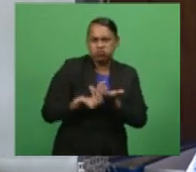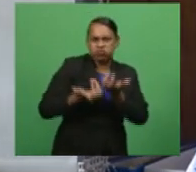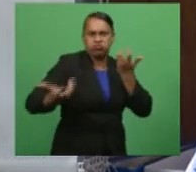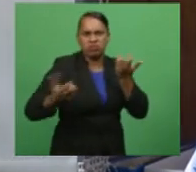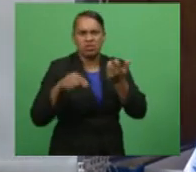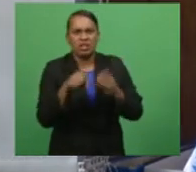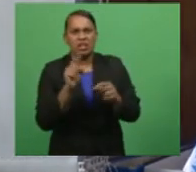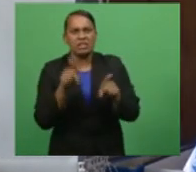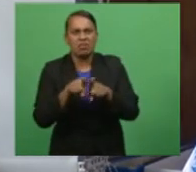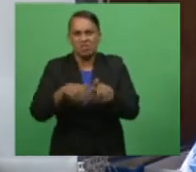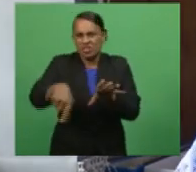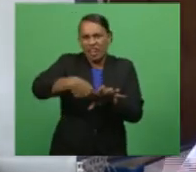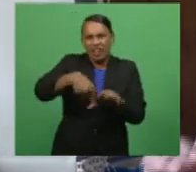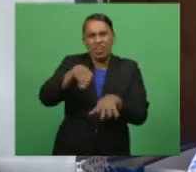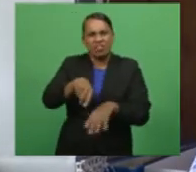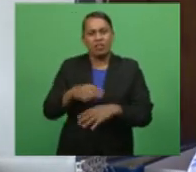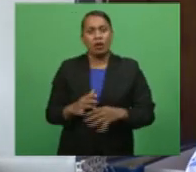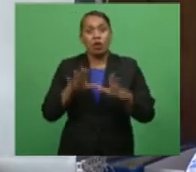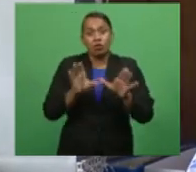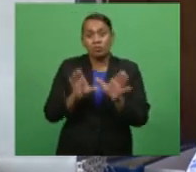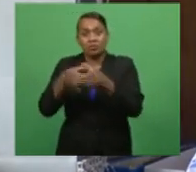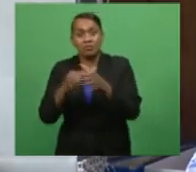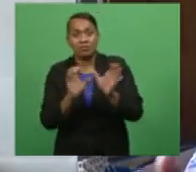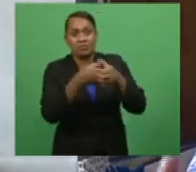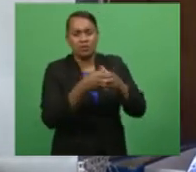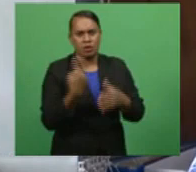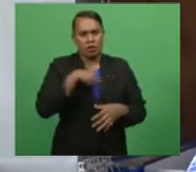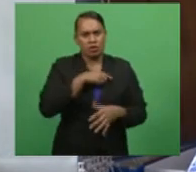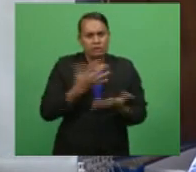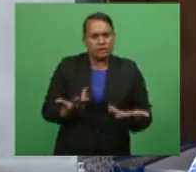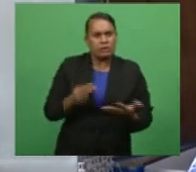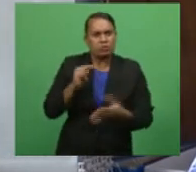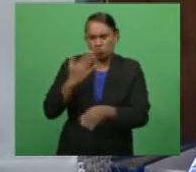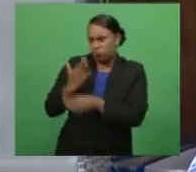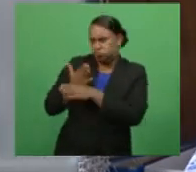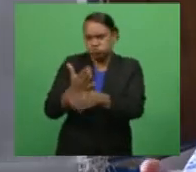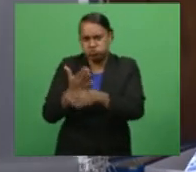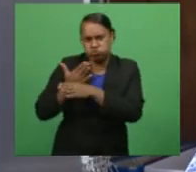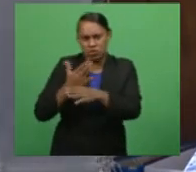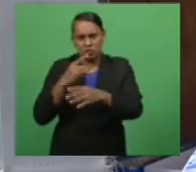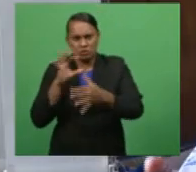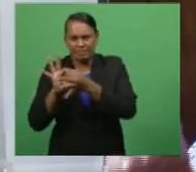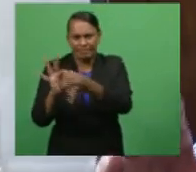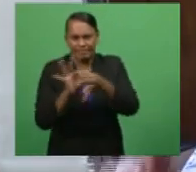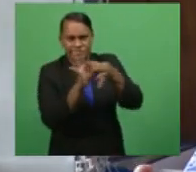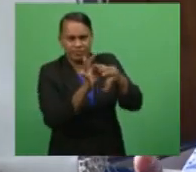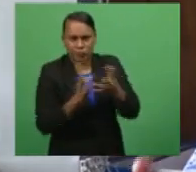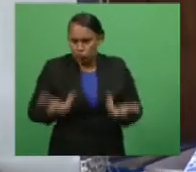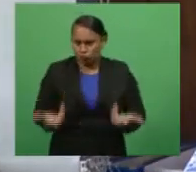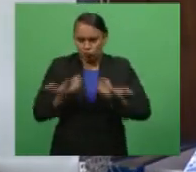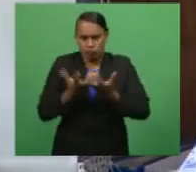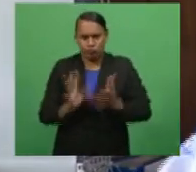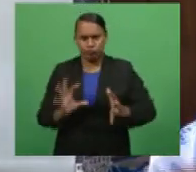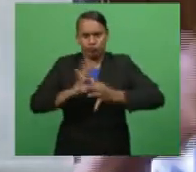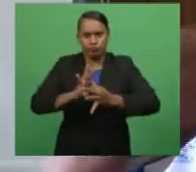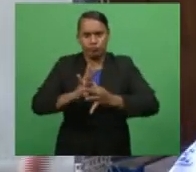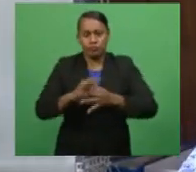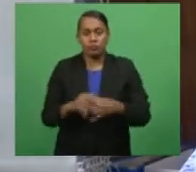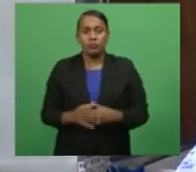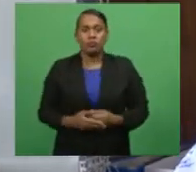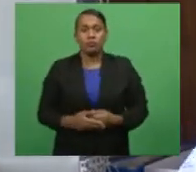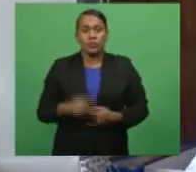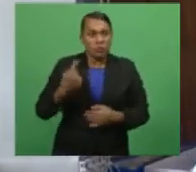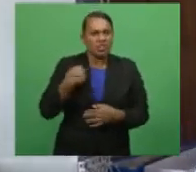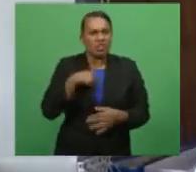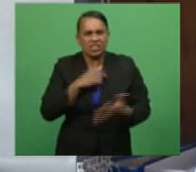is working on unity first. When you're united, then you can have a bigger, stronger force to